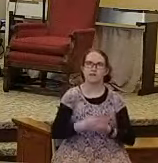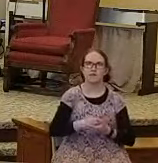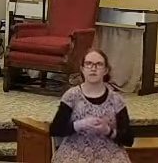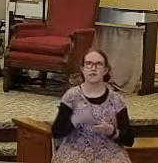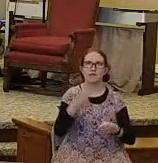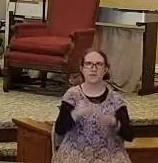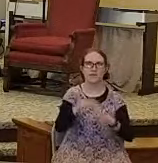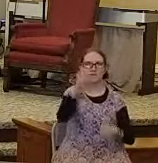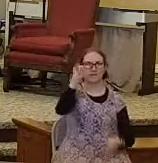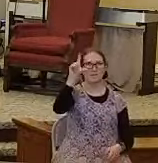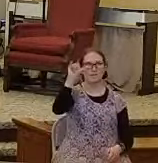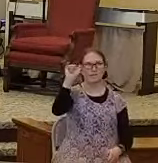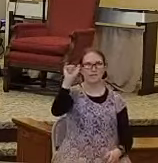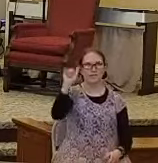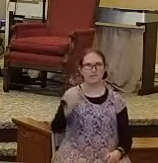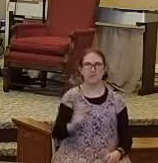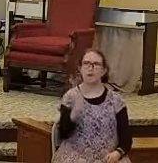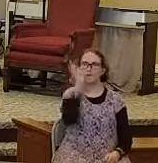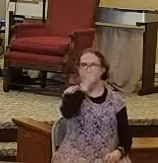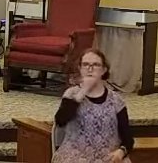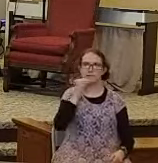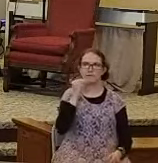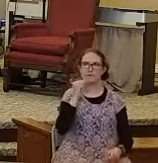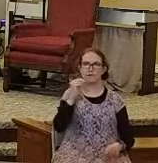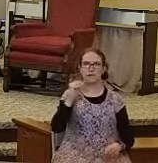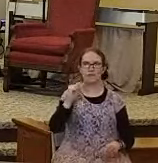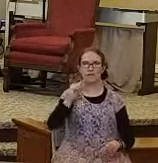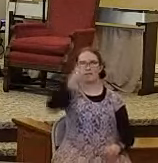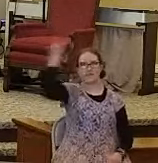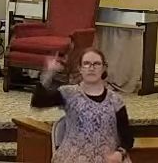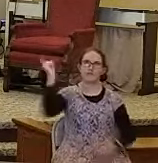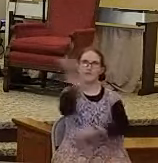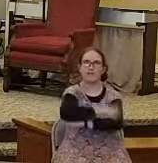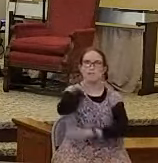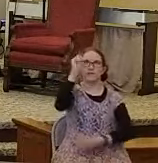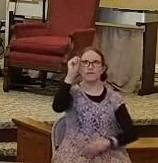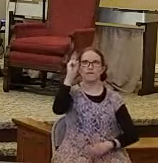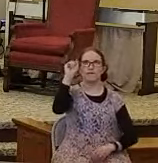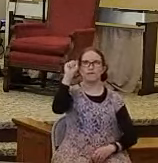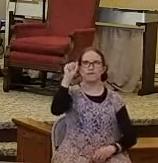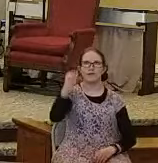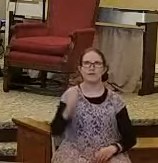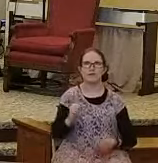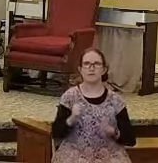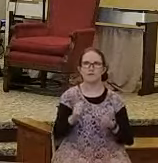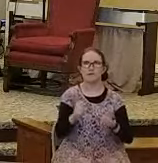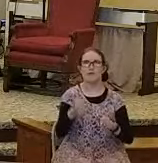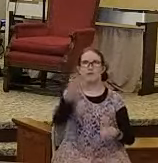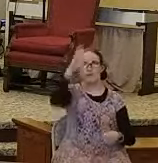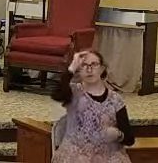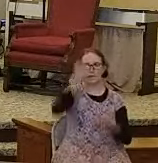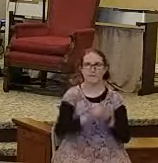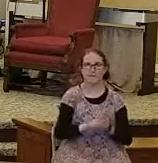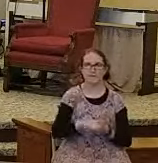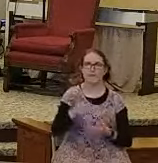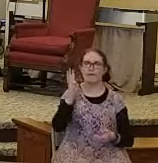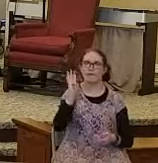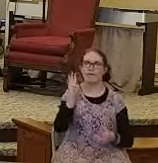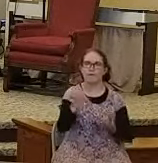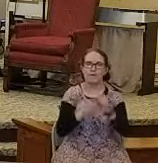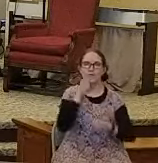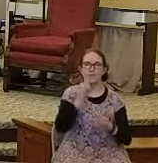Lily. It was a beautiful sunny day. Louisa went with her husband and 4-year-old daughter, Lily, on a